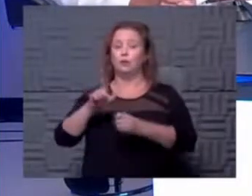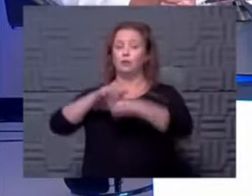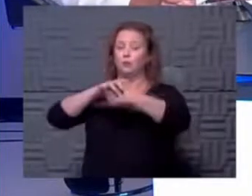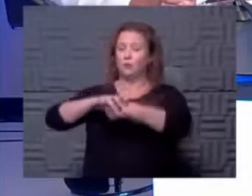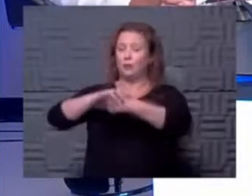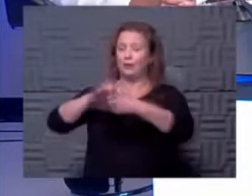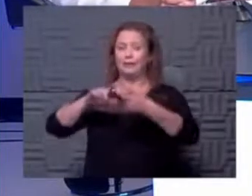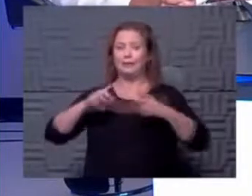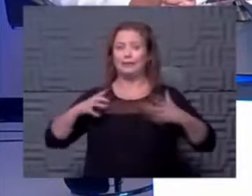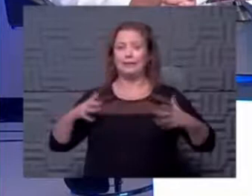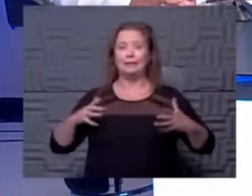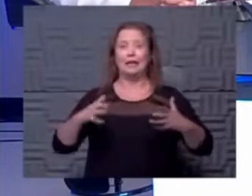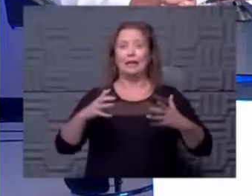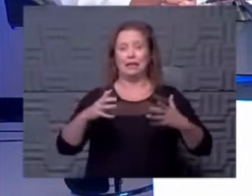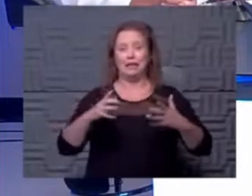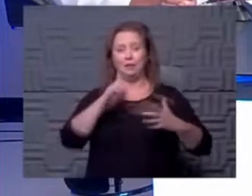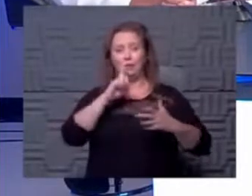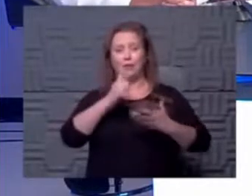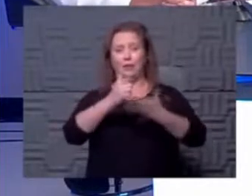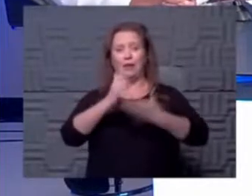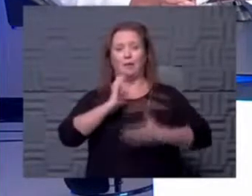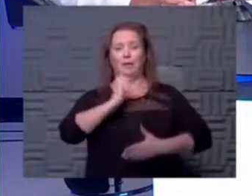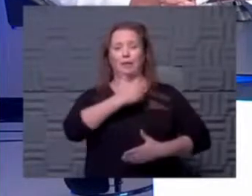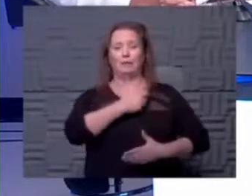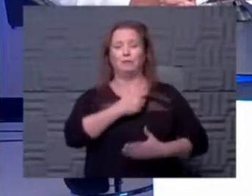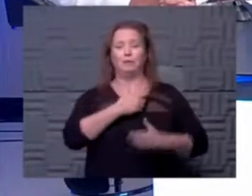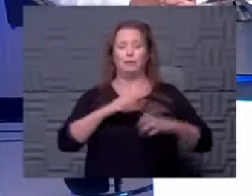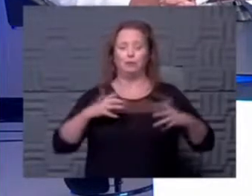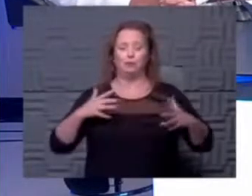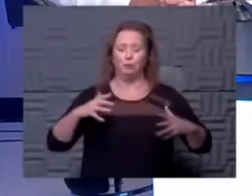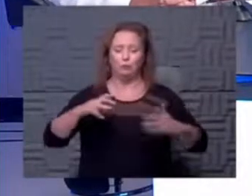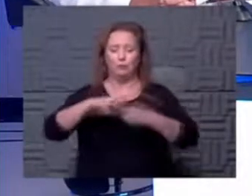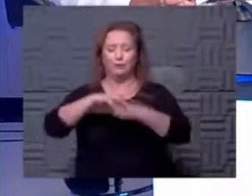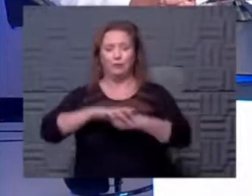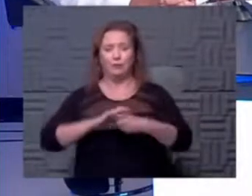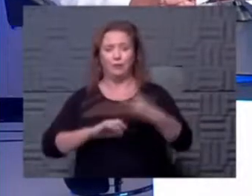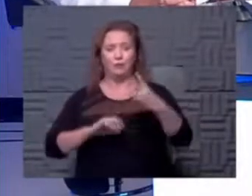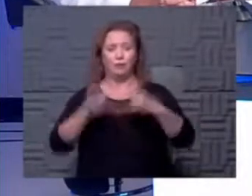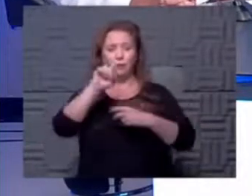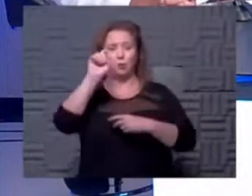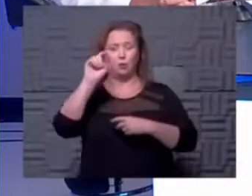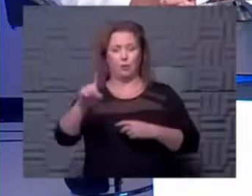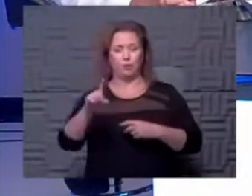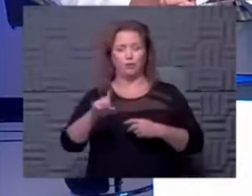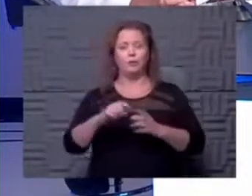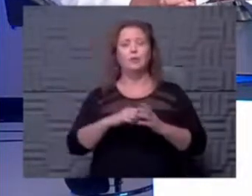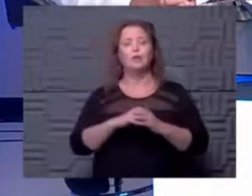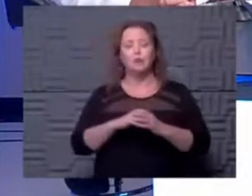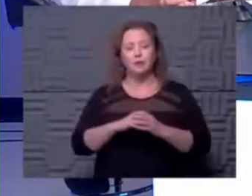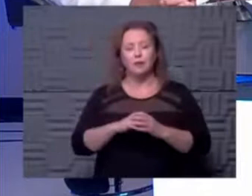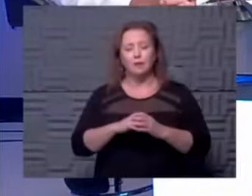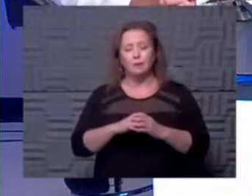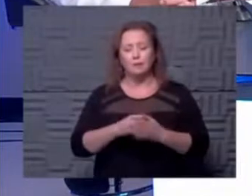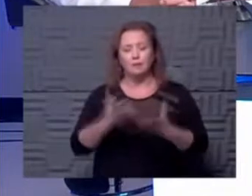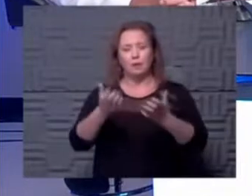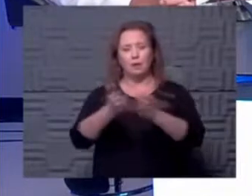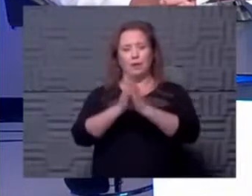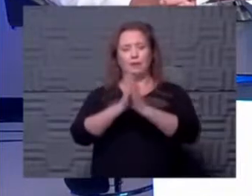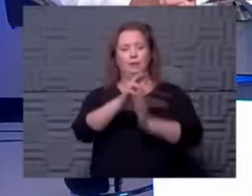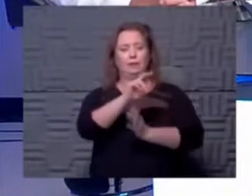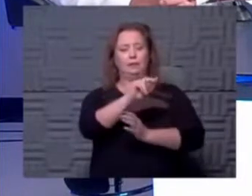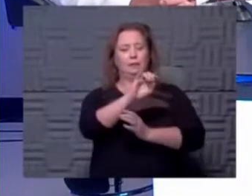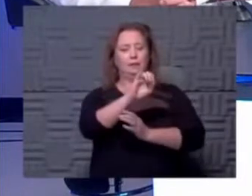and anxiety, so I think our panel could really help us out with some of these today. And I've got two questions that came in from two different viewers. So,